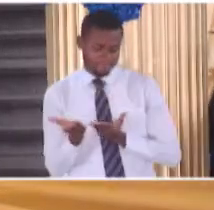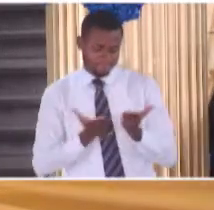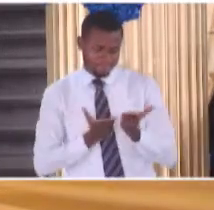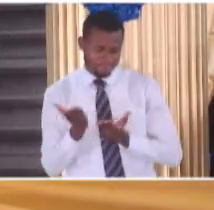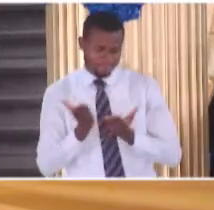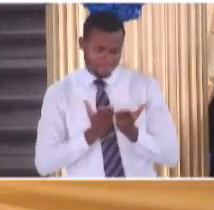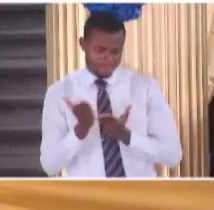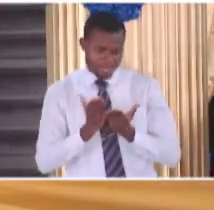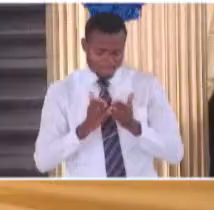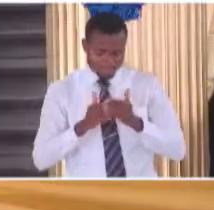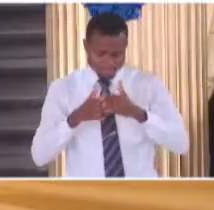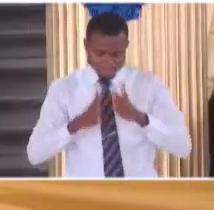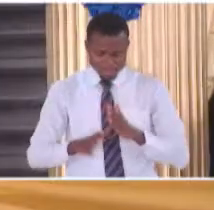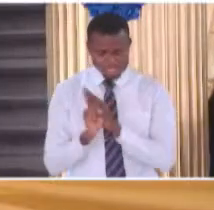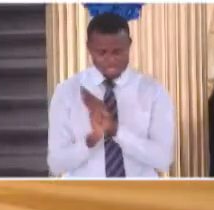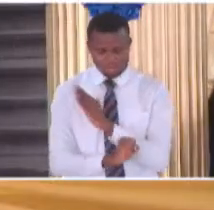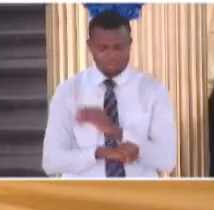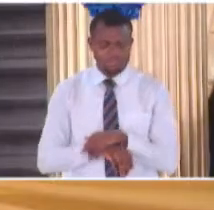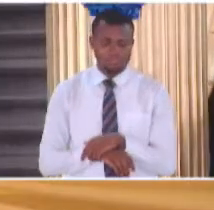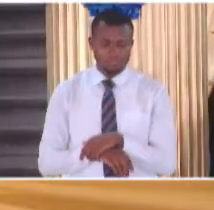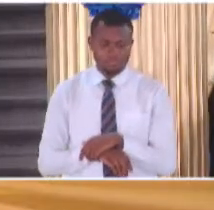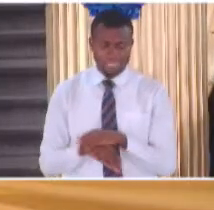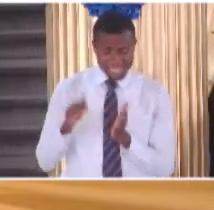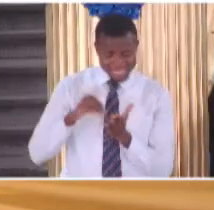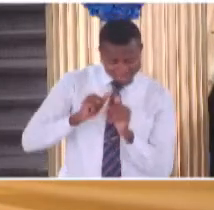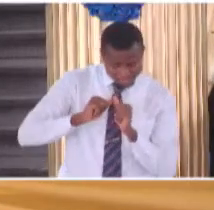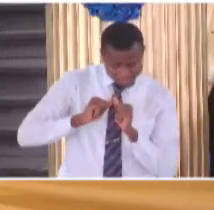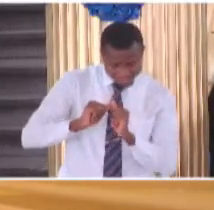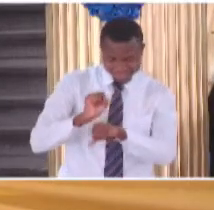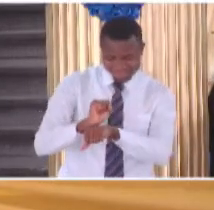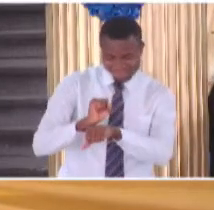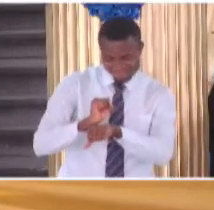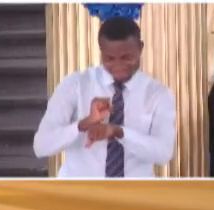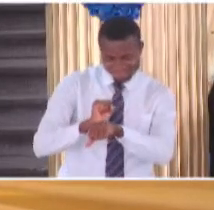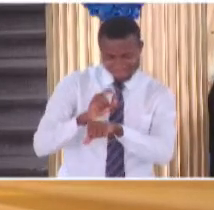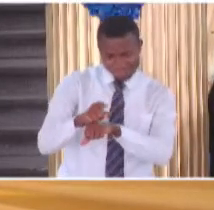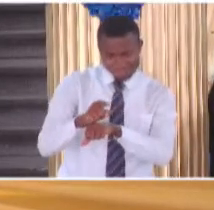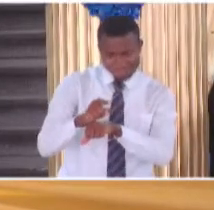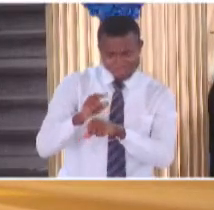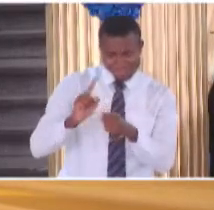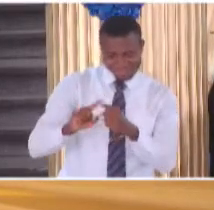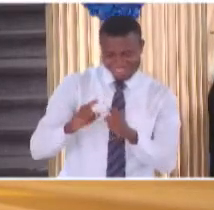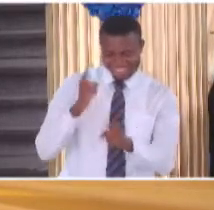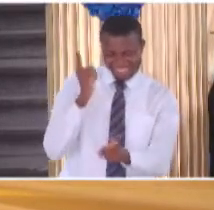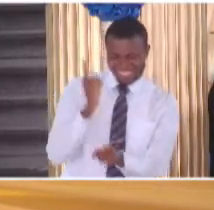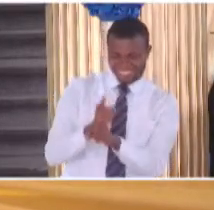ethical leadership. We continue to work hard, not just to